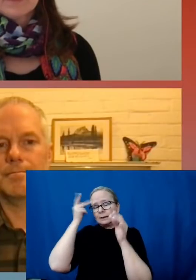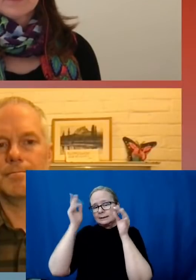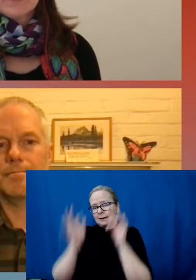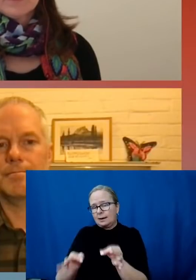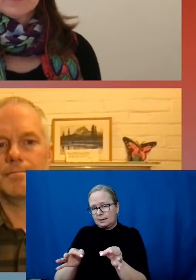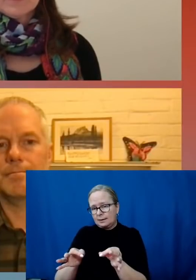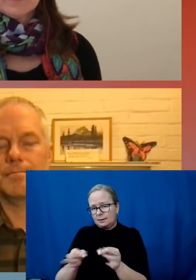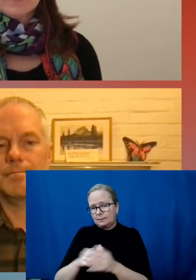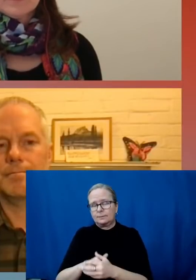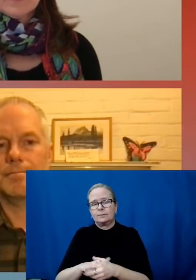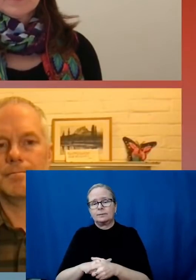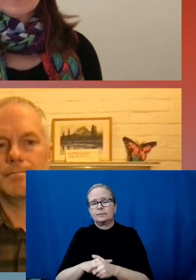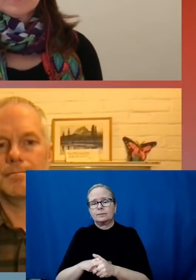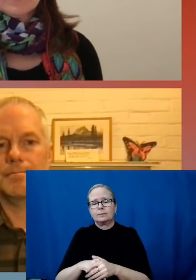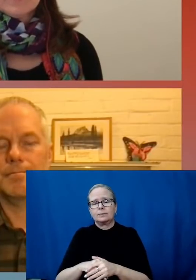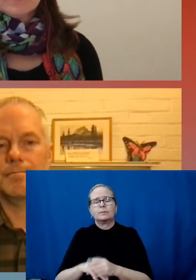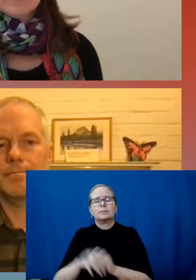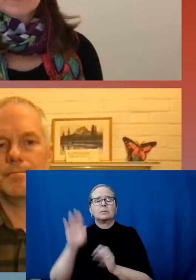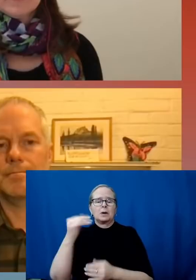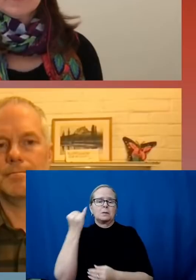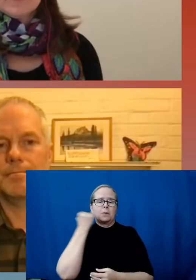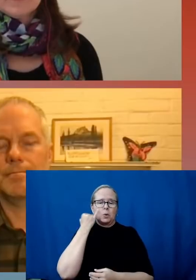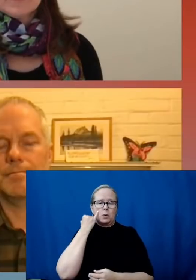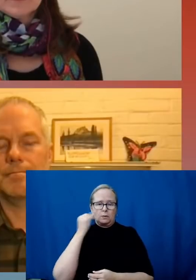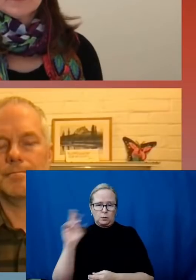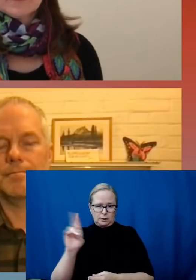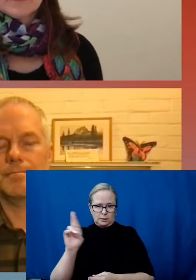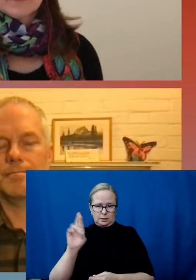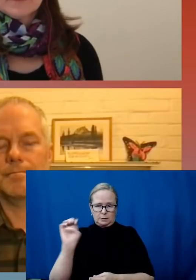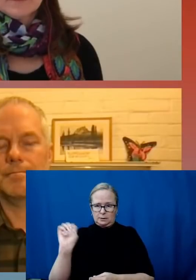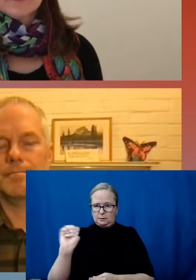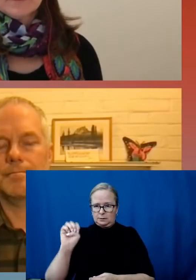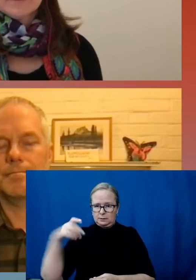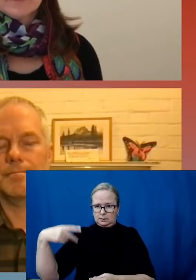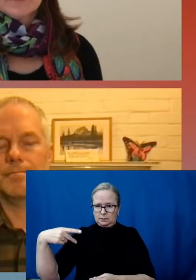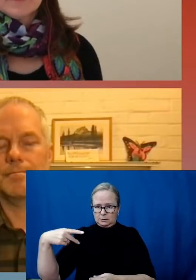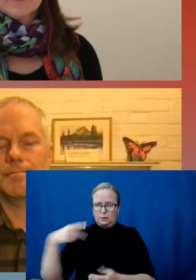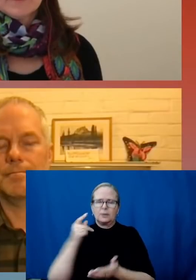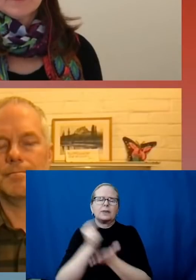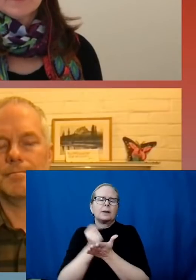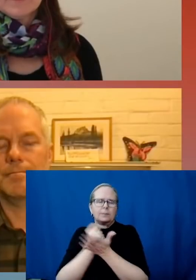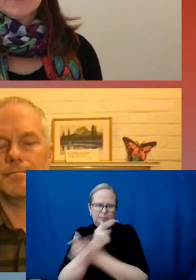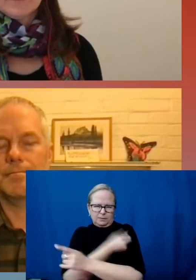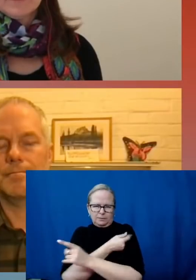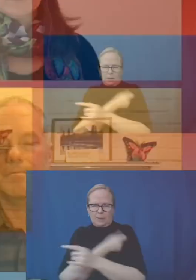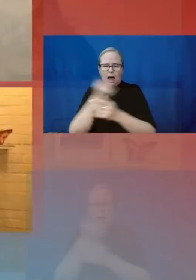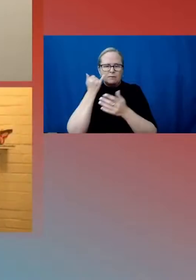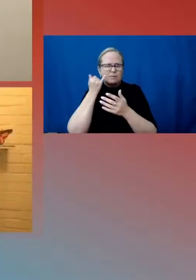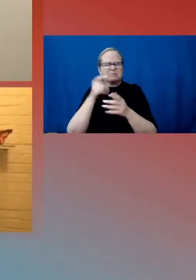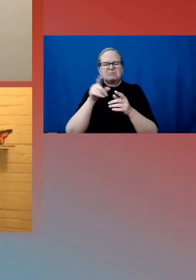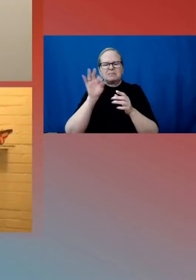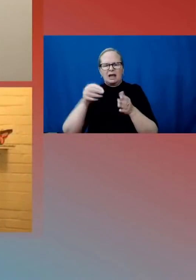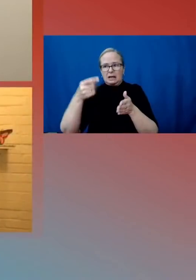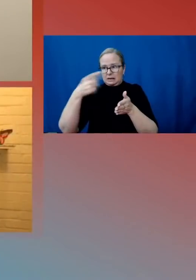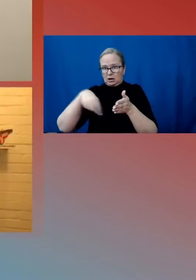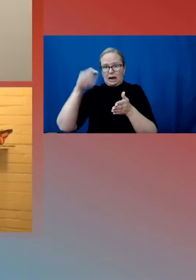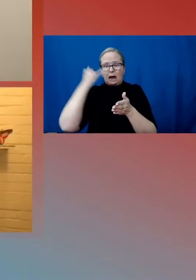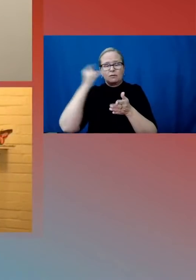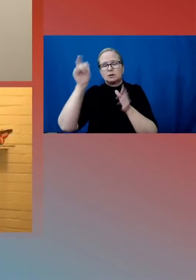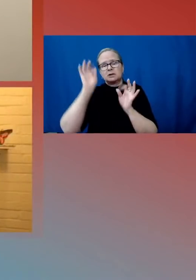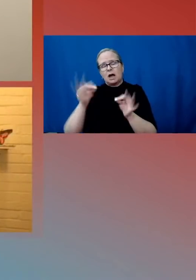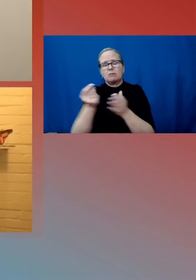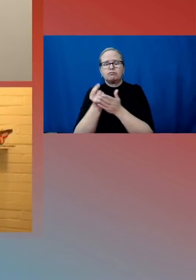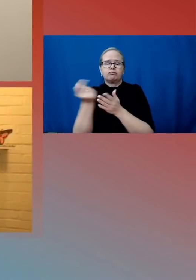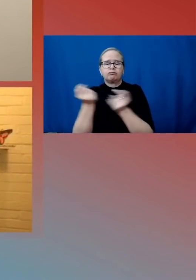program gets dropped next week or changed in some fashion, what do you guys feel that is likely to